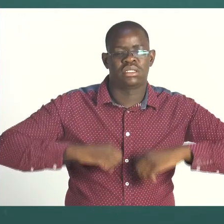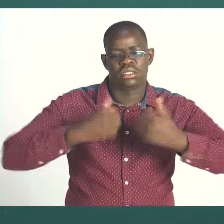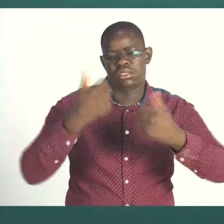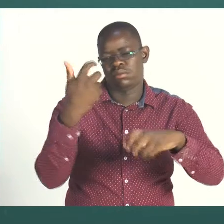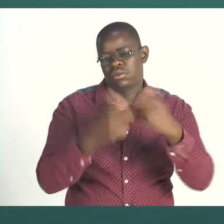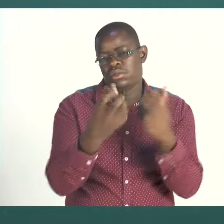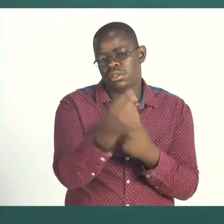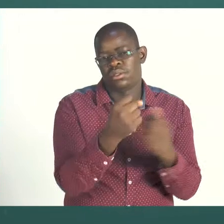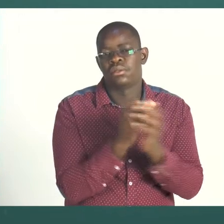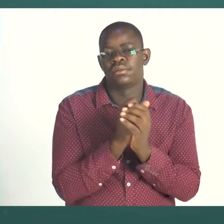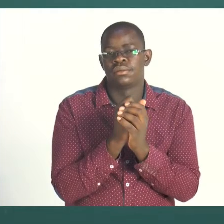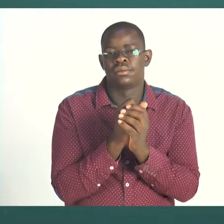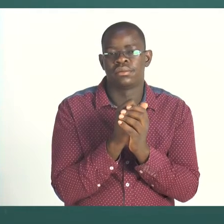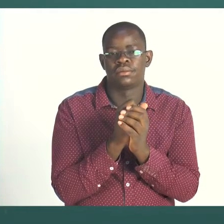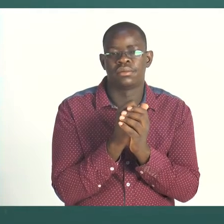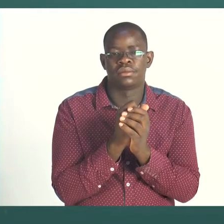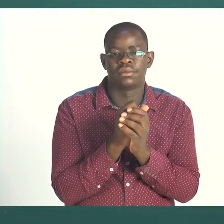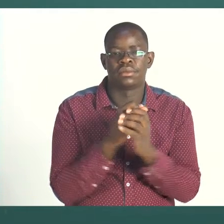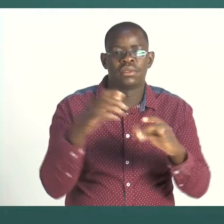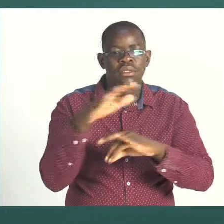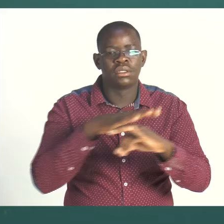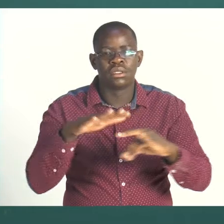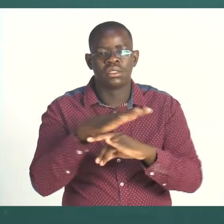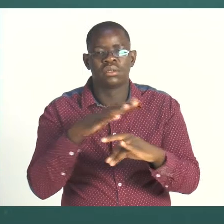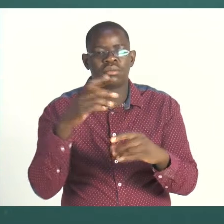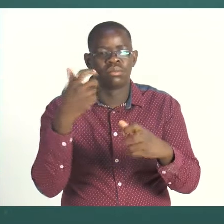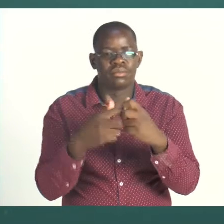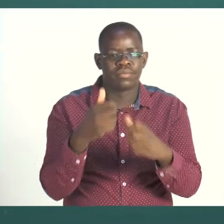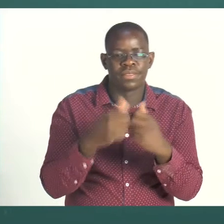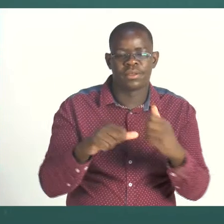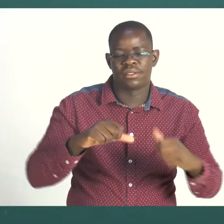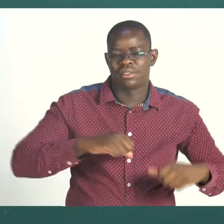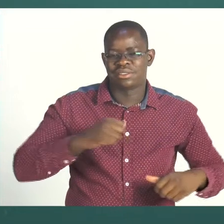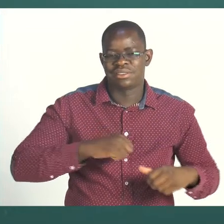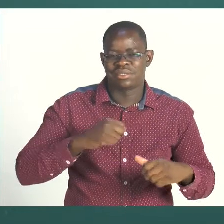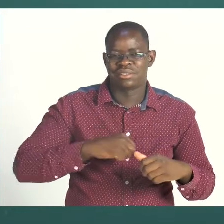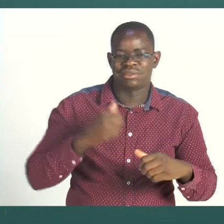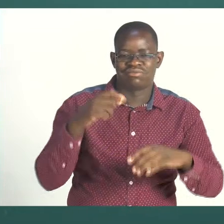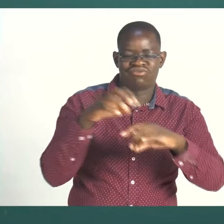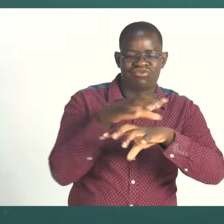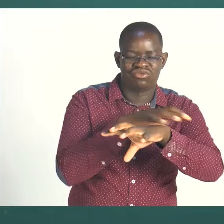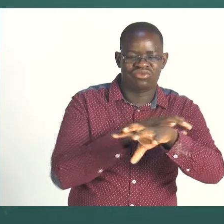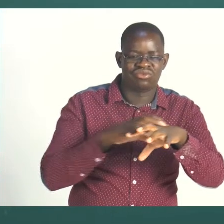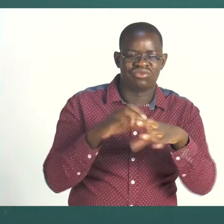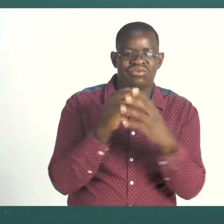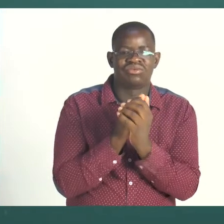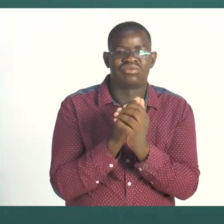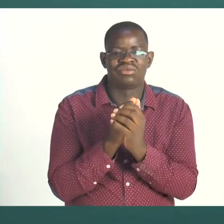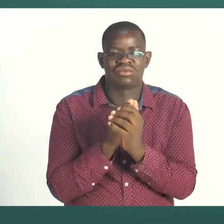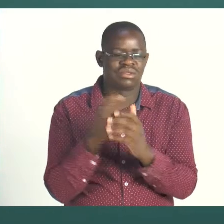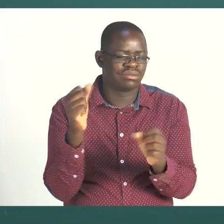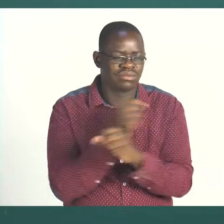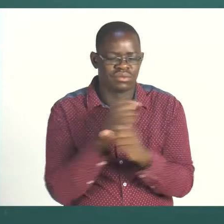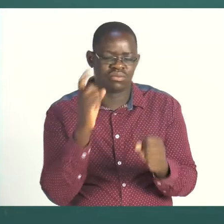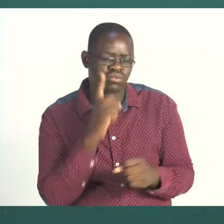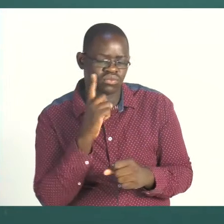condition. When it comes to the animals, they face the danger of diseases and parasites. You will not be able to control